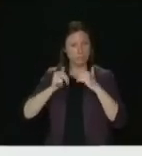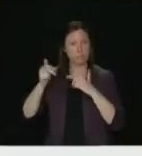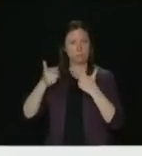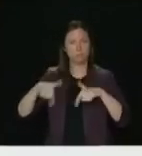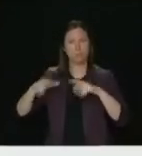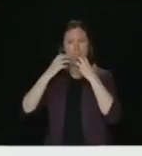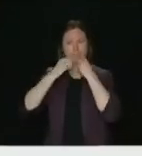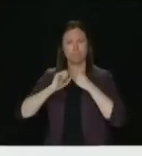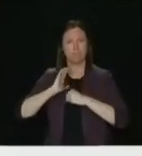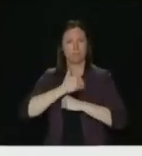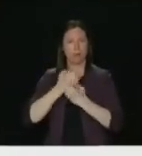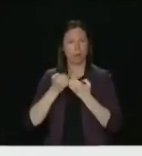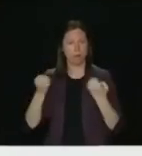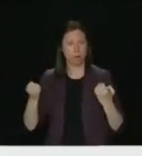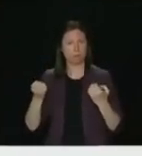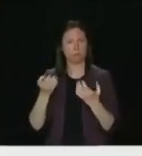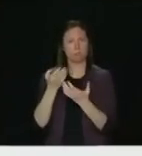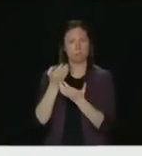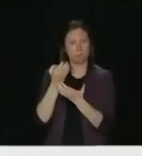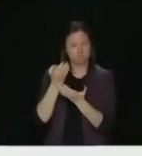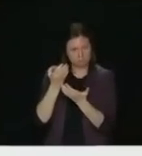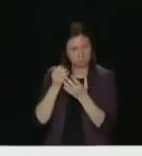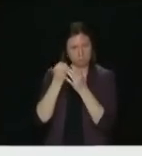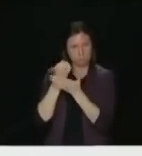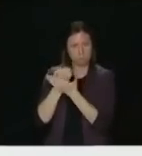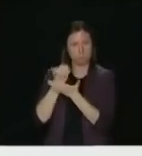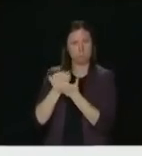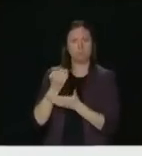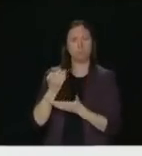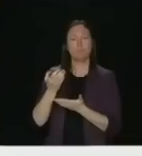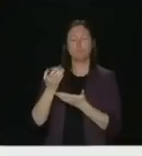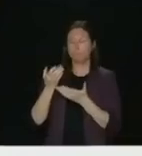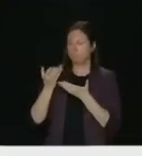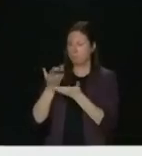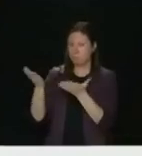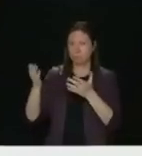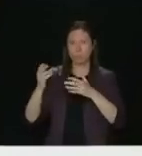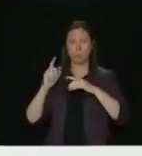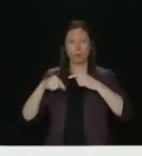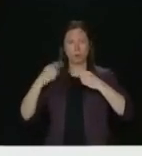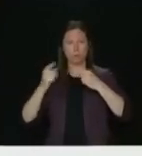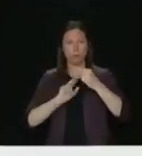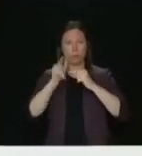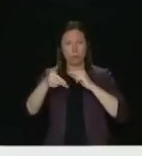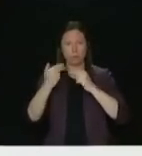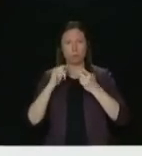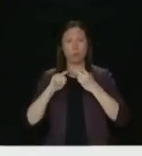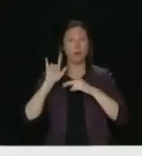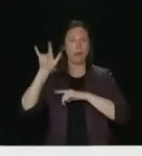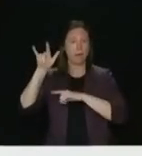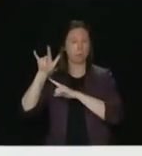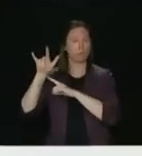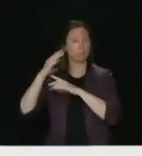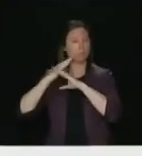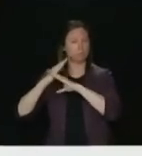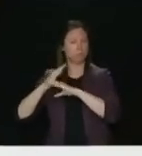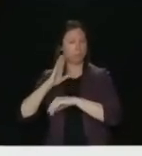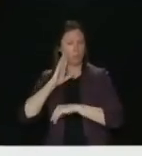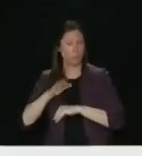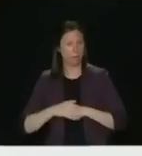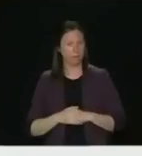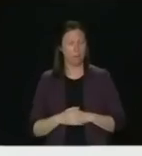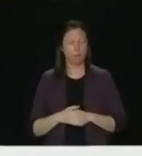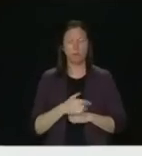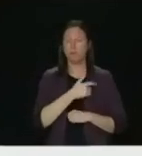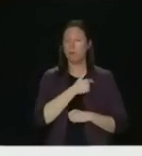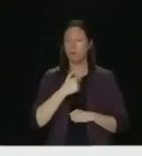critical to our economy and people's jobs, including border crossings and airports. We cannot